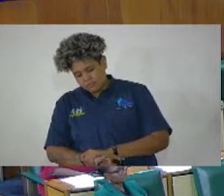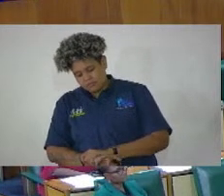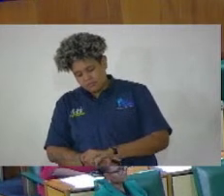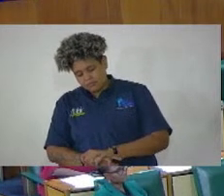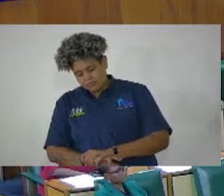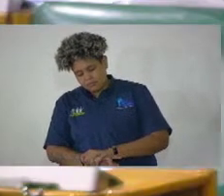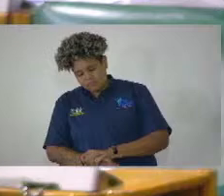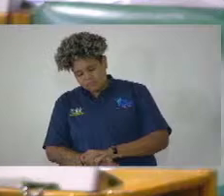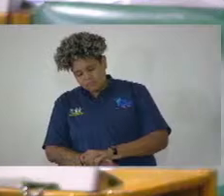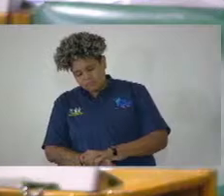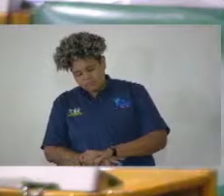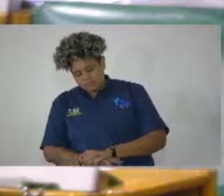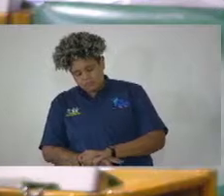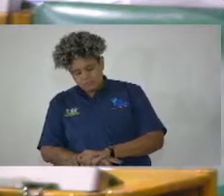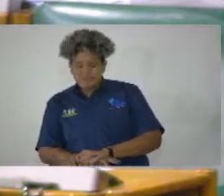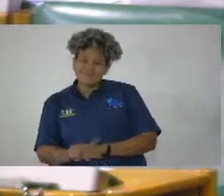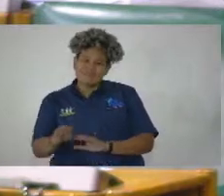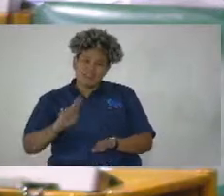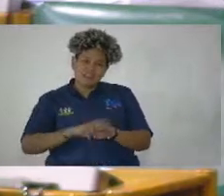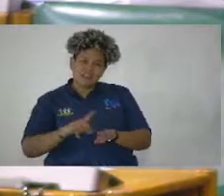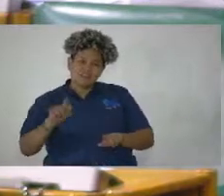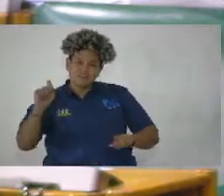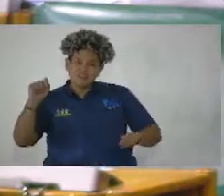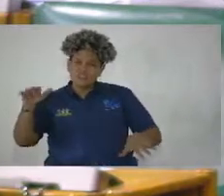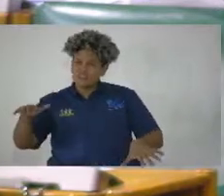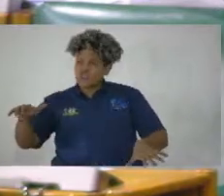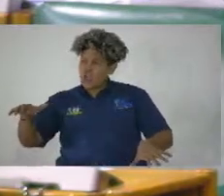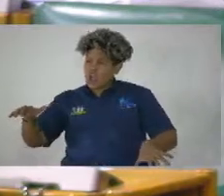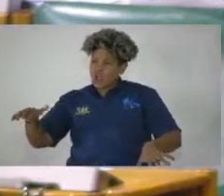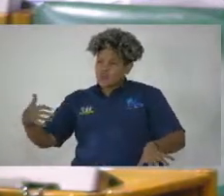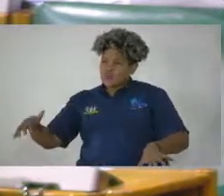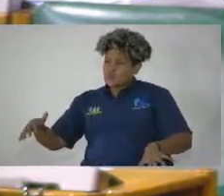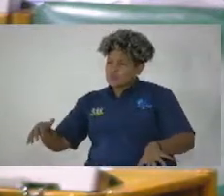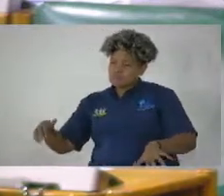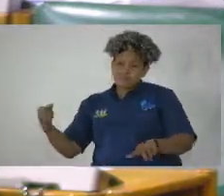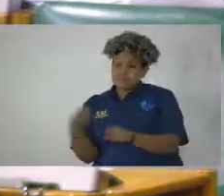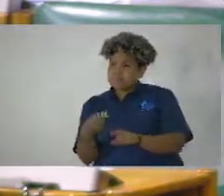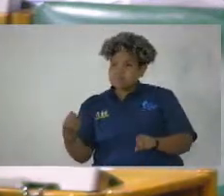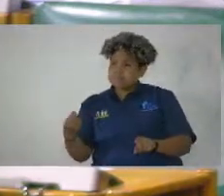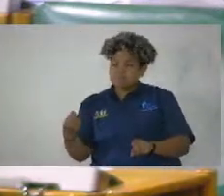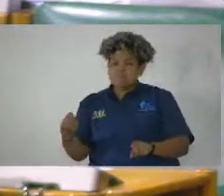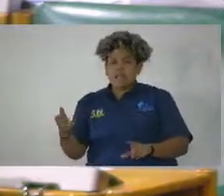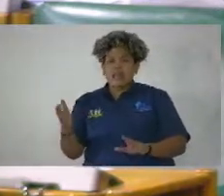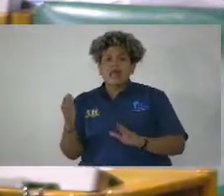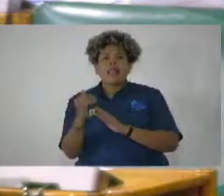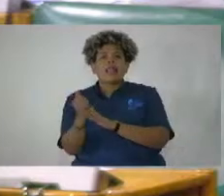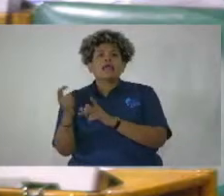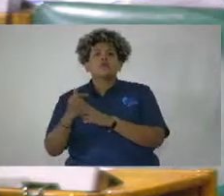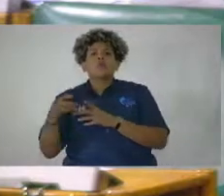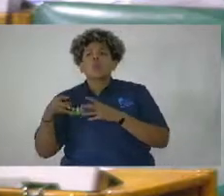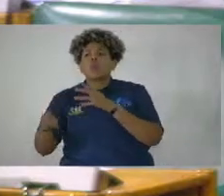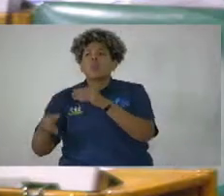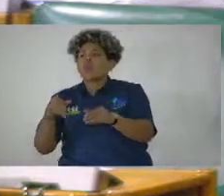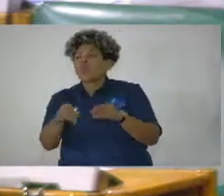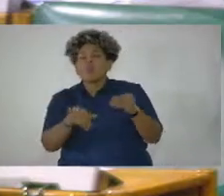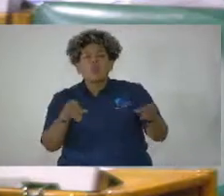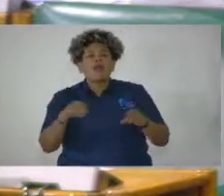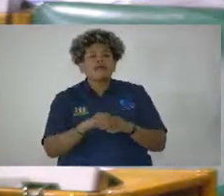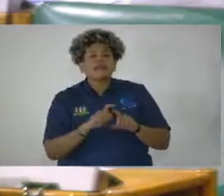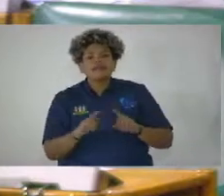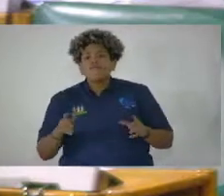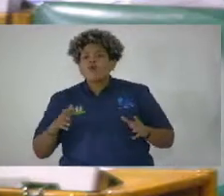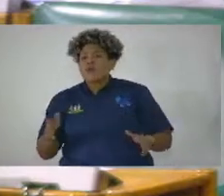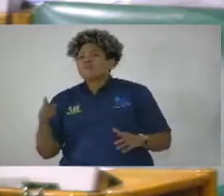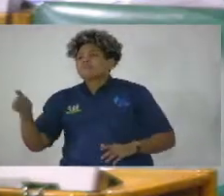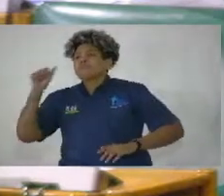the nature of these shocks, they're so pernicious in that they lead to expenditure in ways